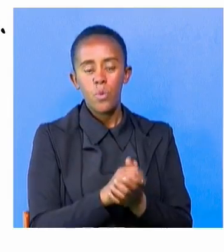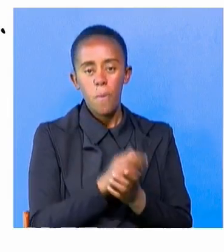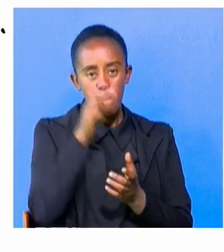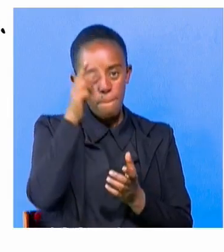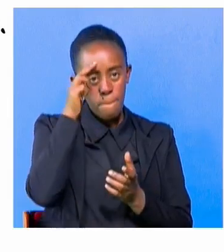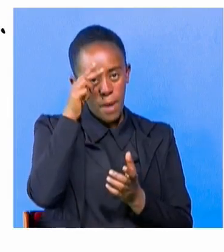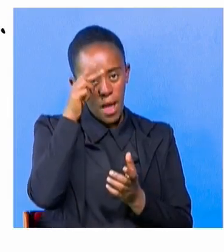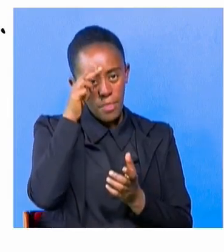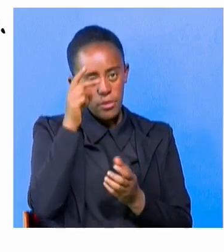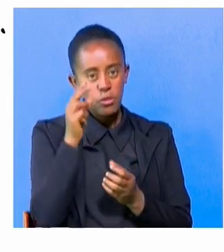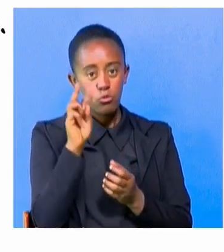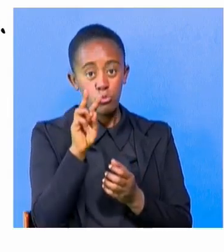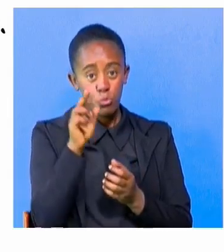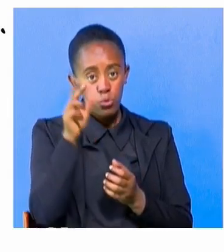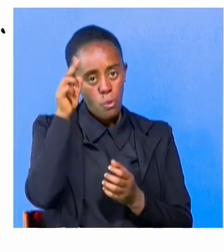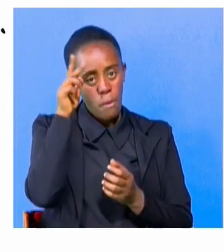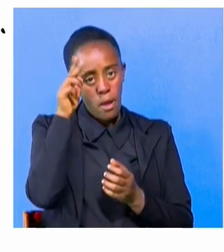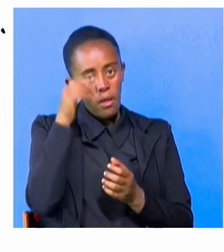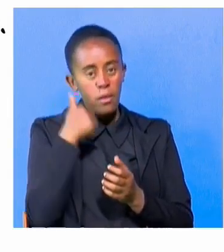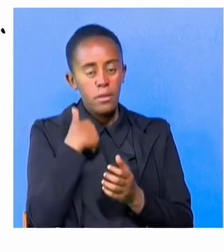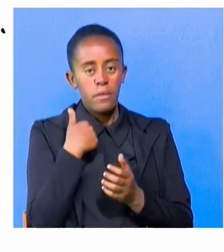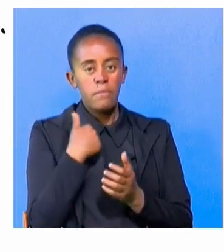brothers